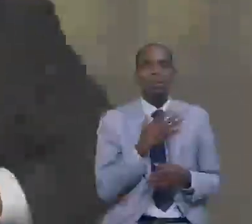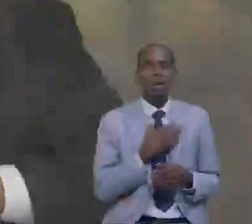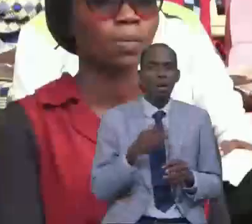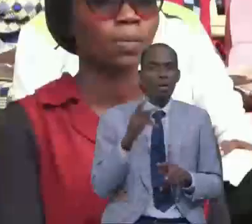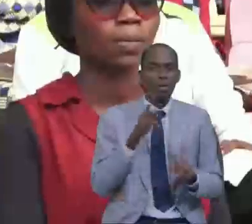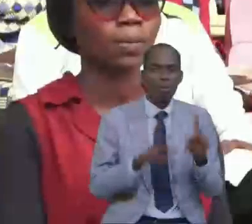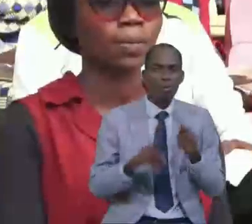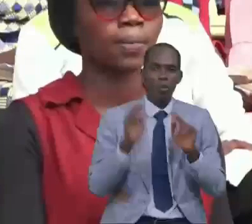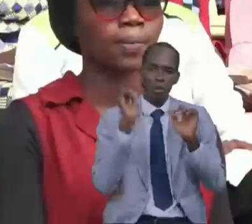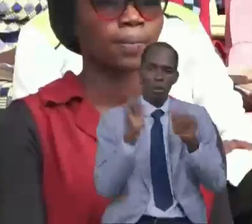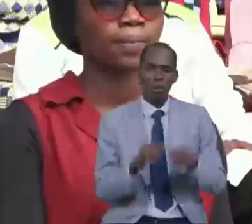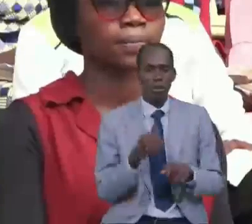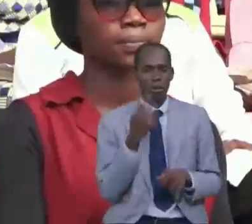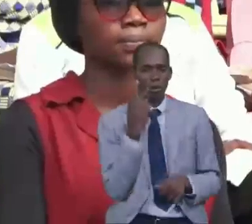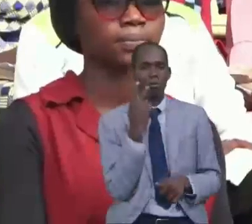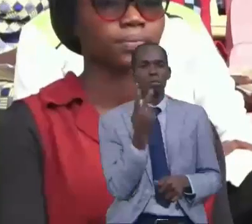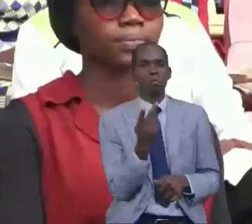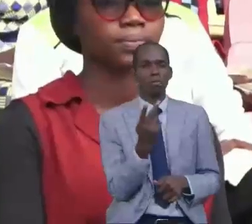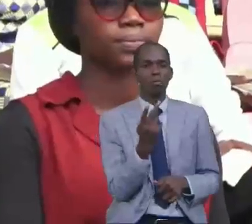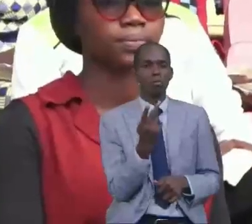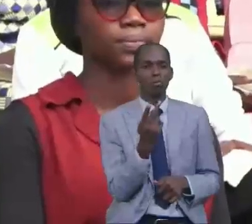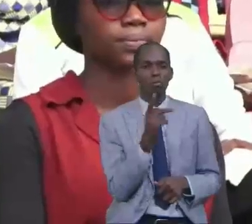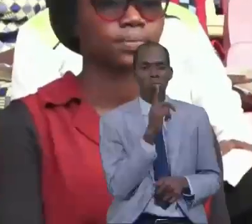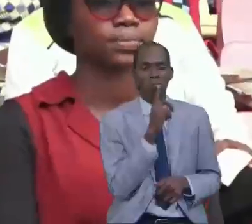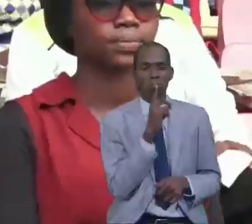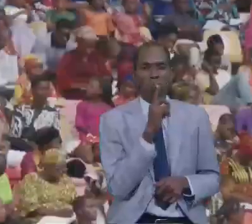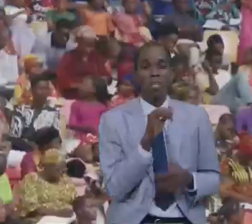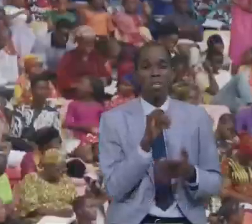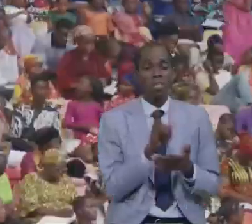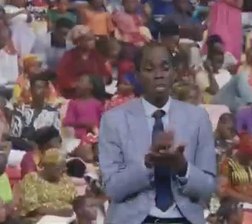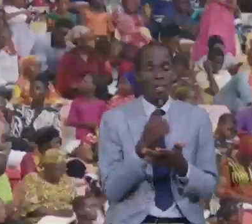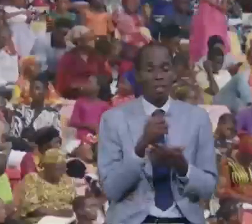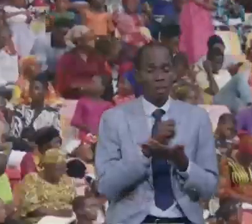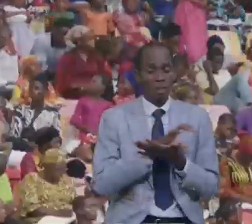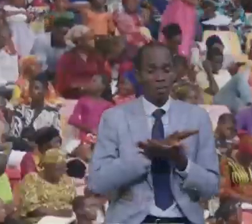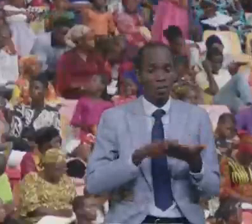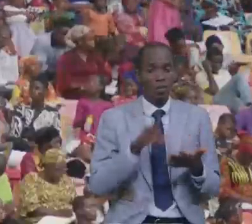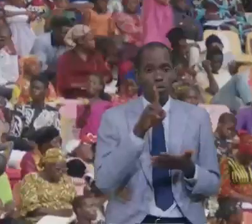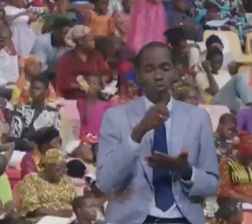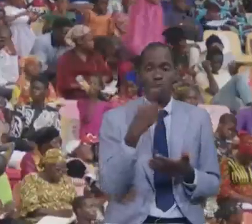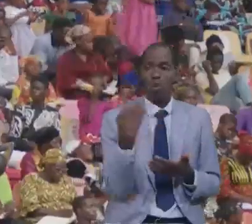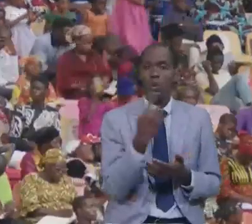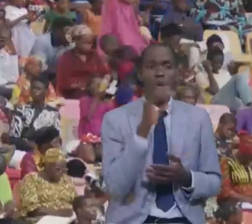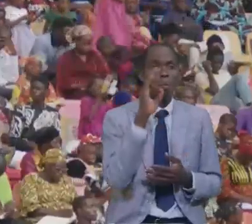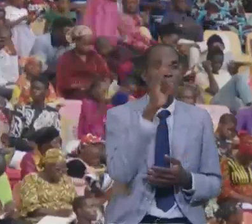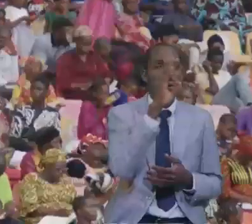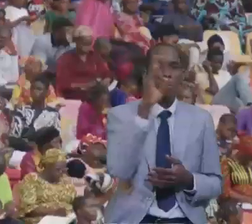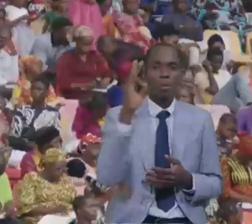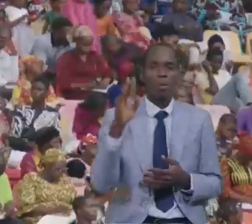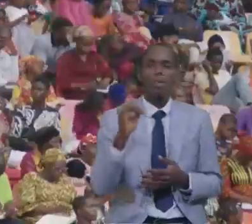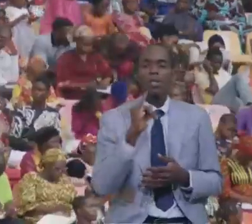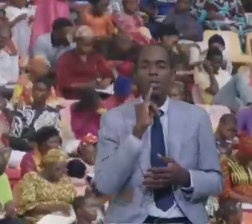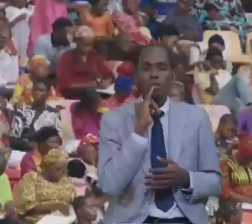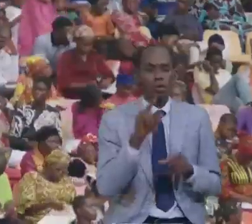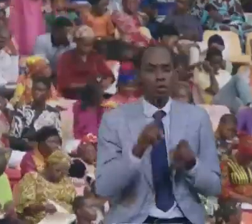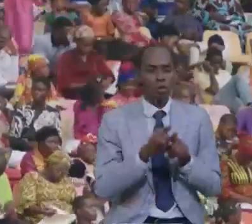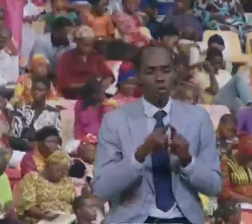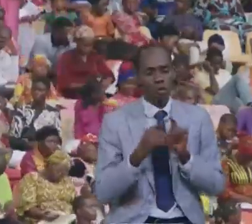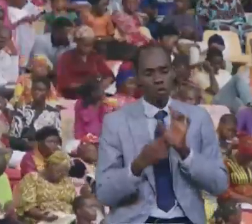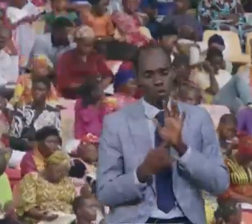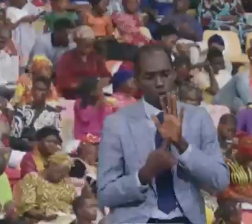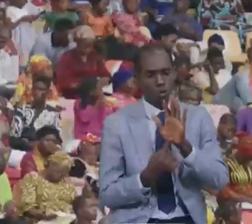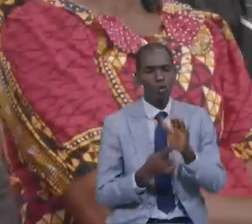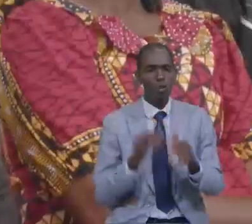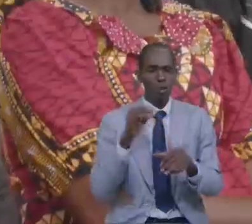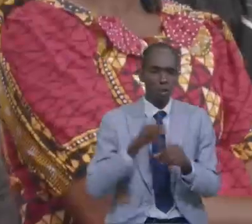is reflected in your life, private life, in your life, public life, in